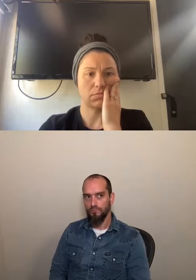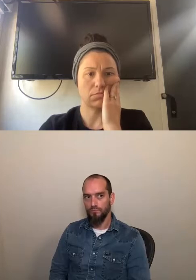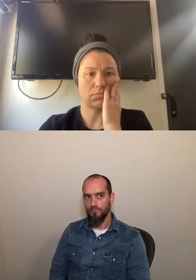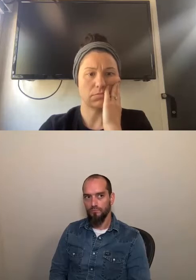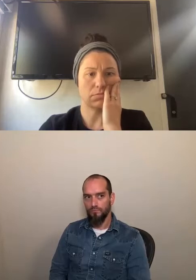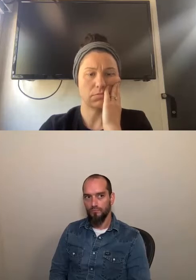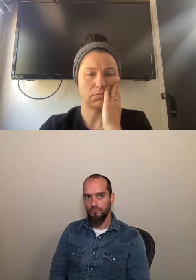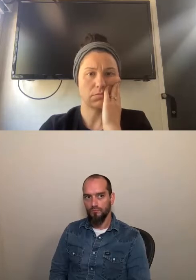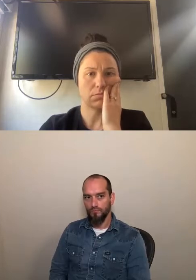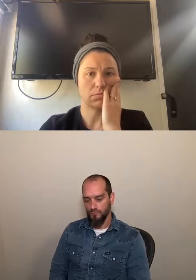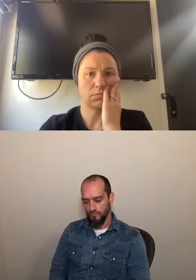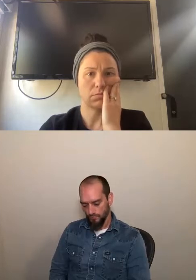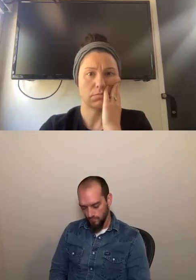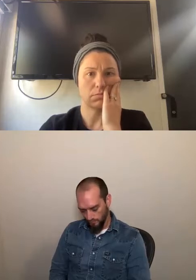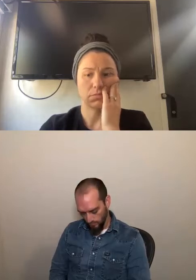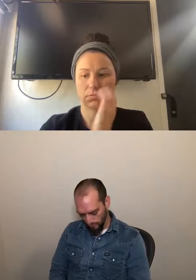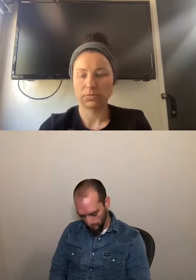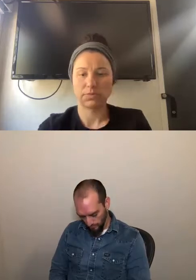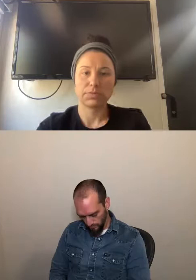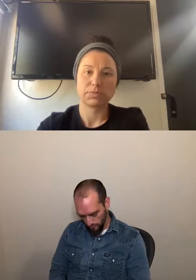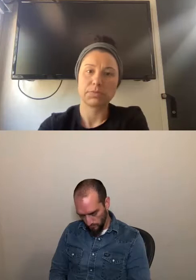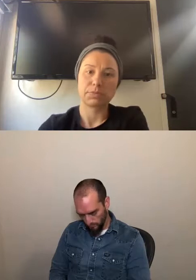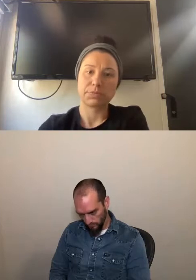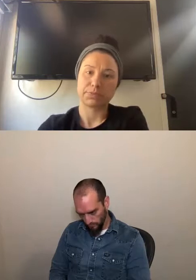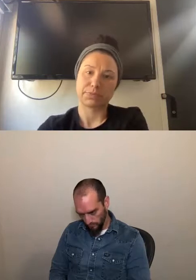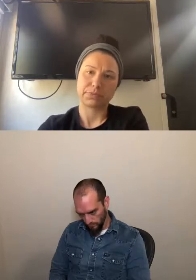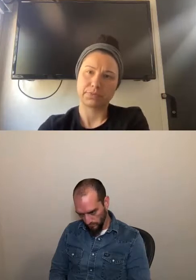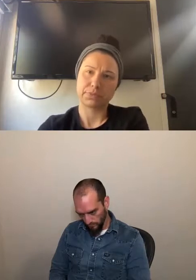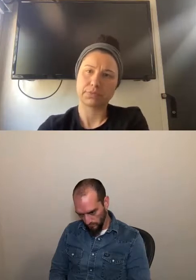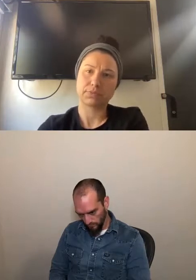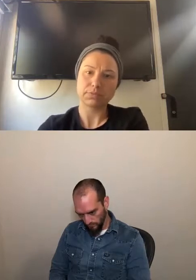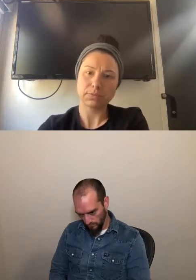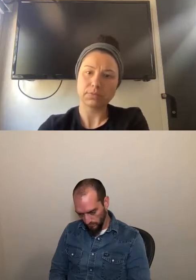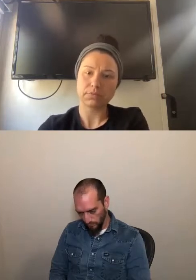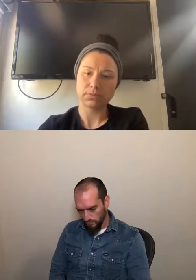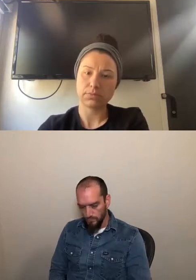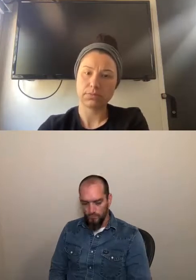such a non-issue back in the 1980s to everybody having a mold story today?